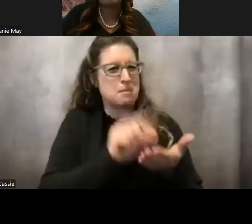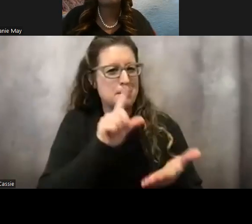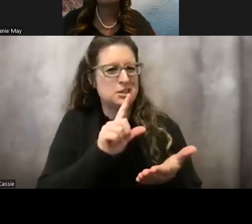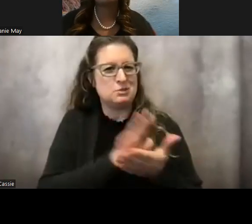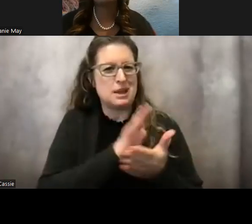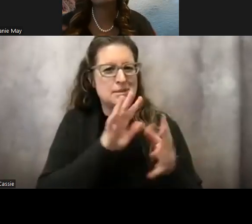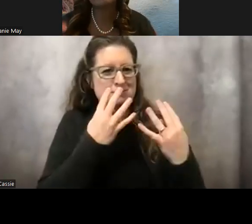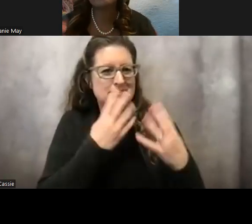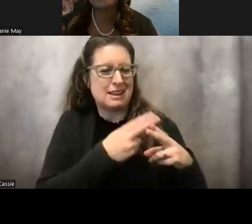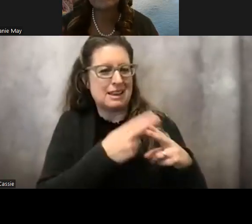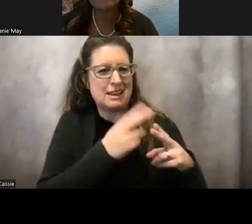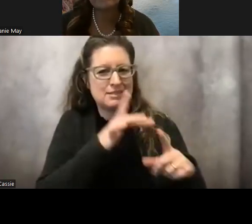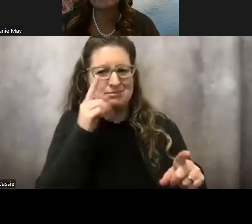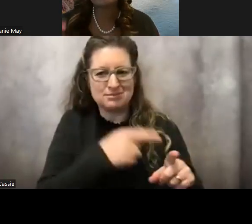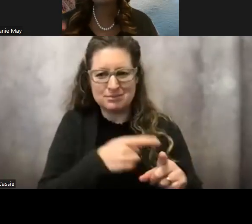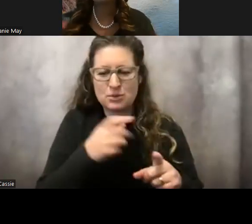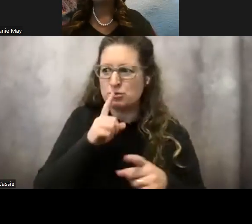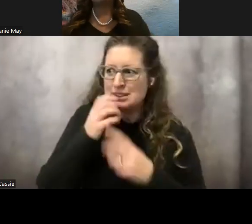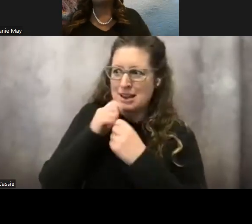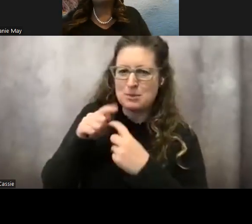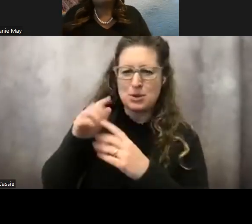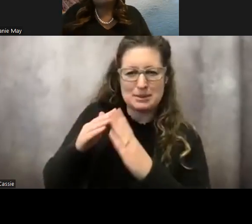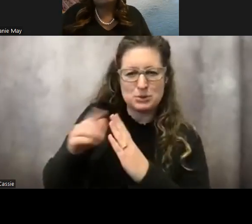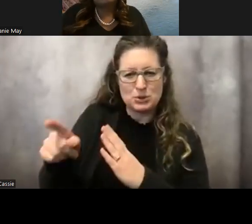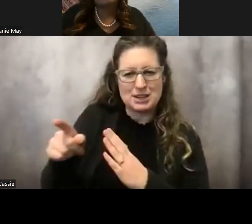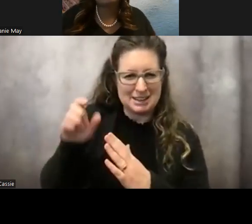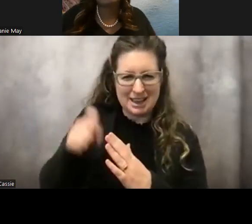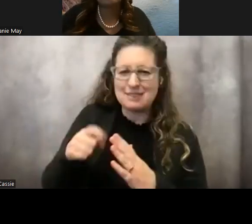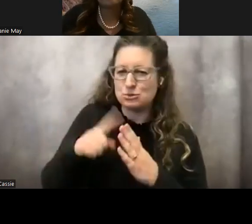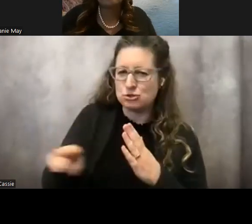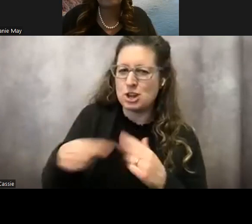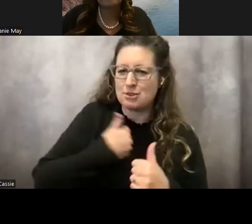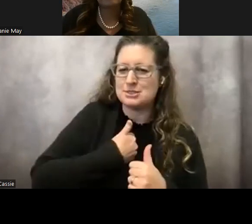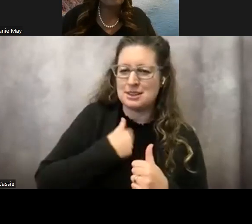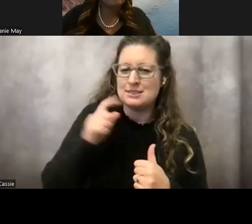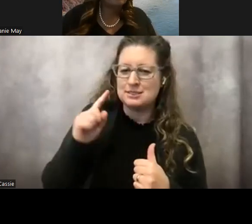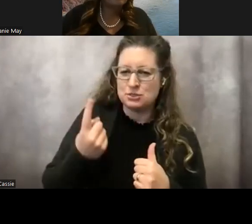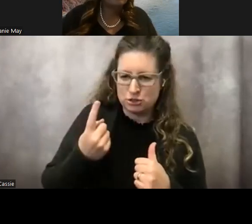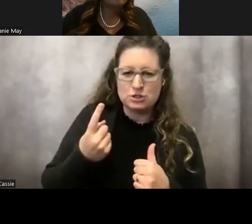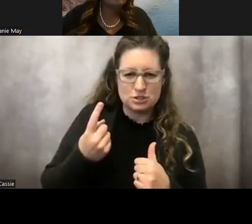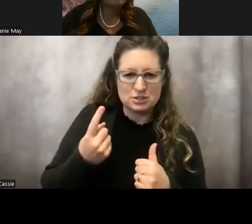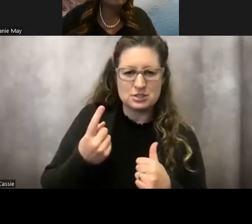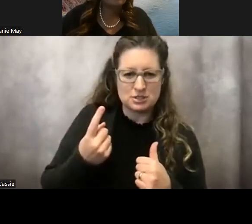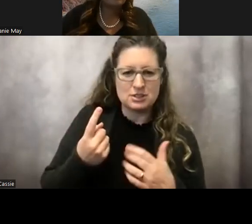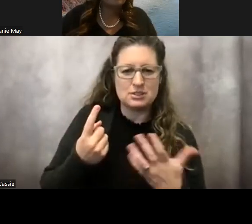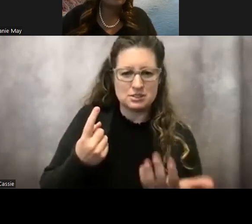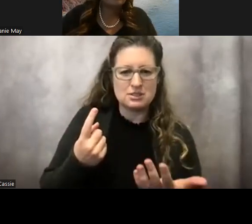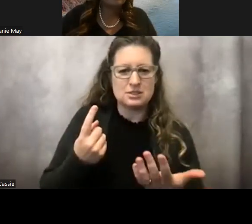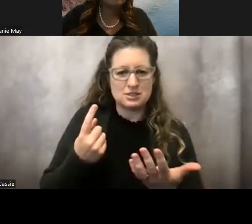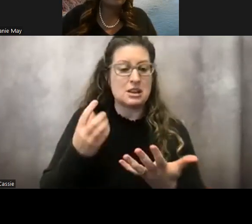in the way that I believe is best? Or am I actually coming to you saying, hey, I have some thoughts and I want to